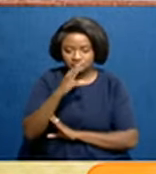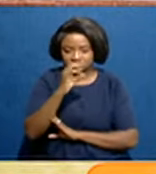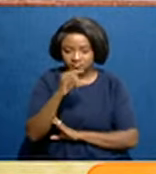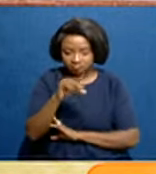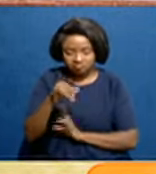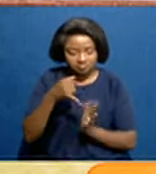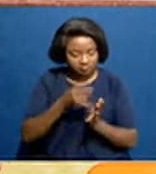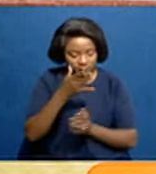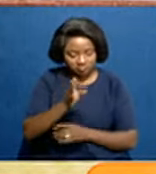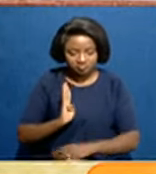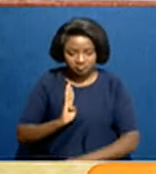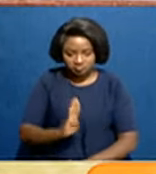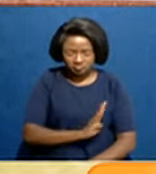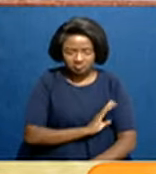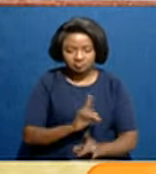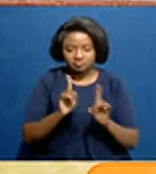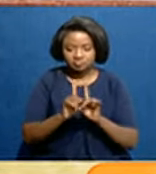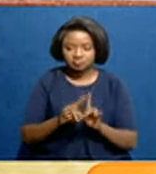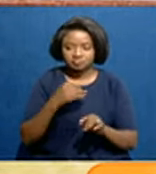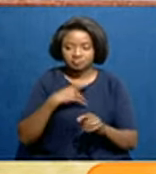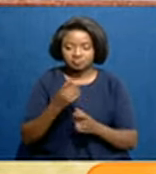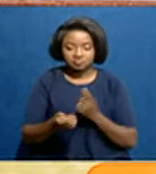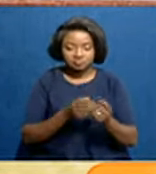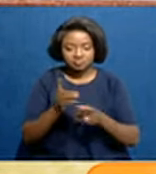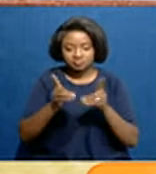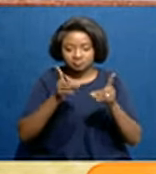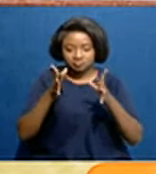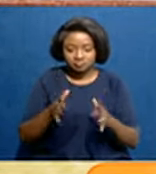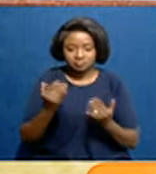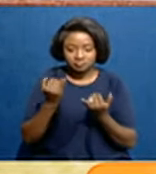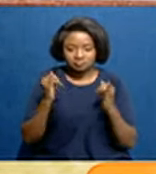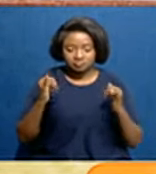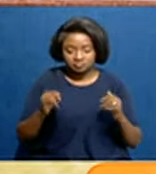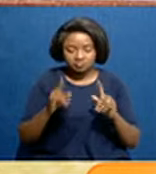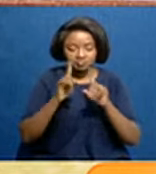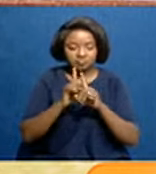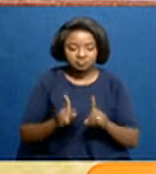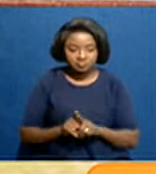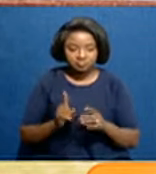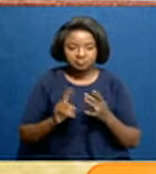board. And then we have got three independent directors. And then you have